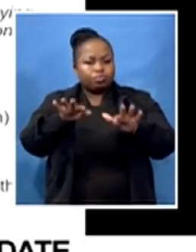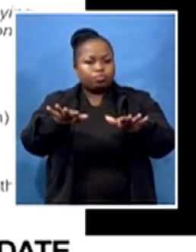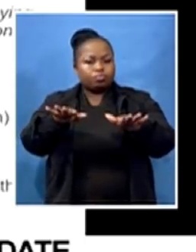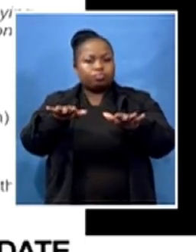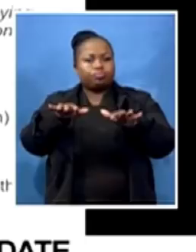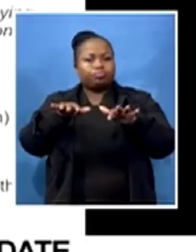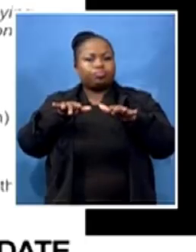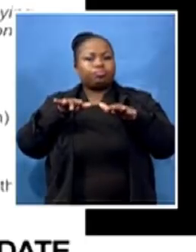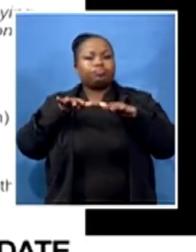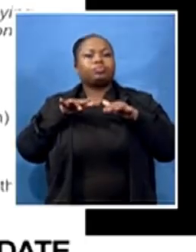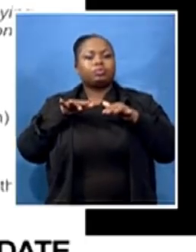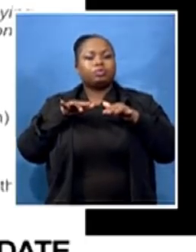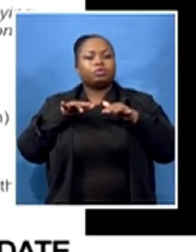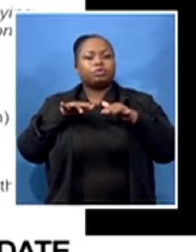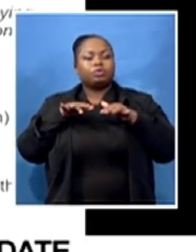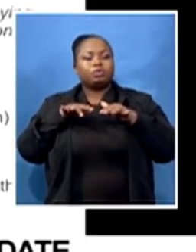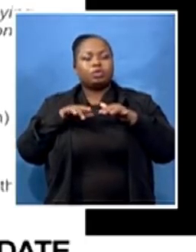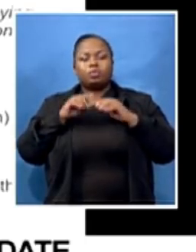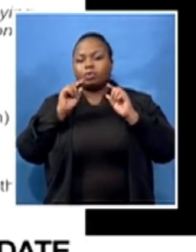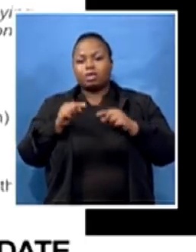an unmanageable pandemic.